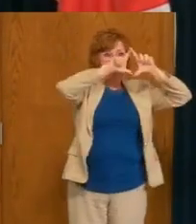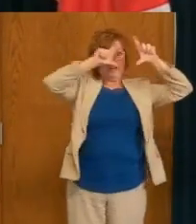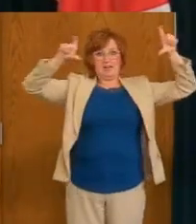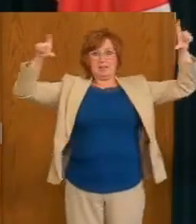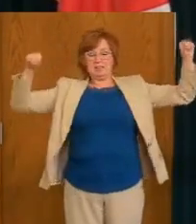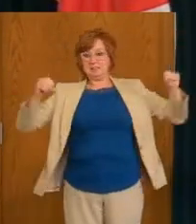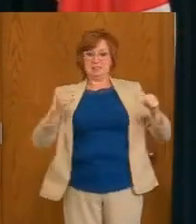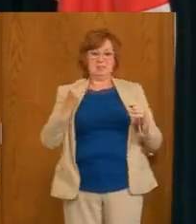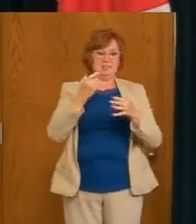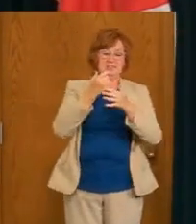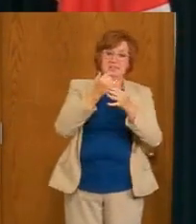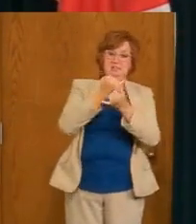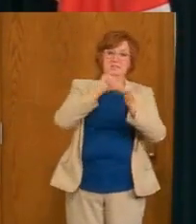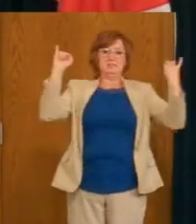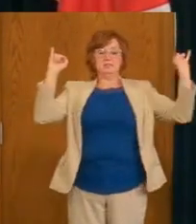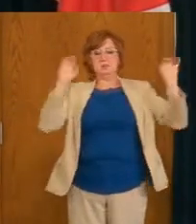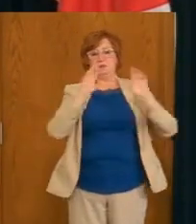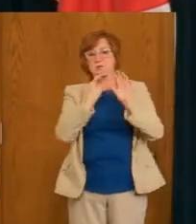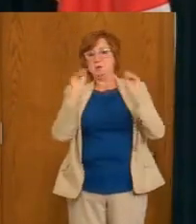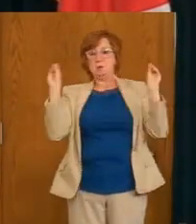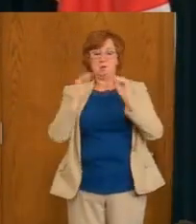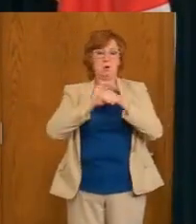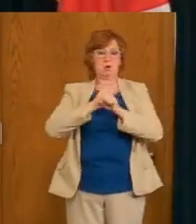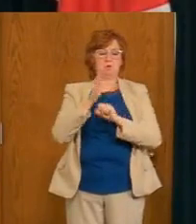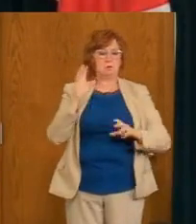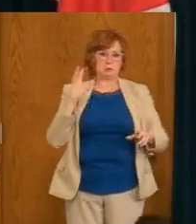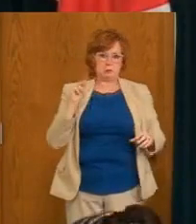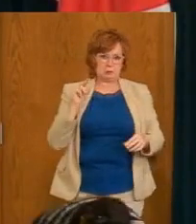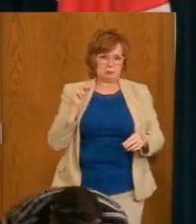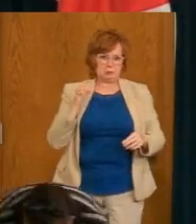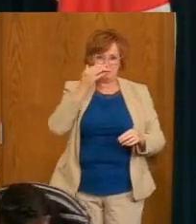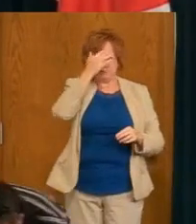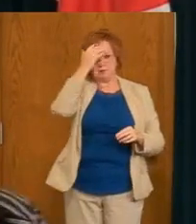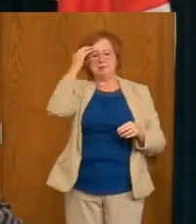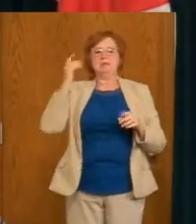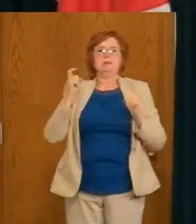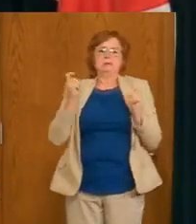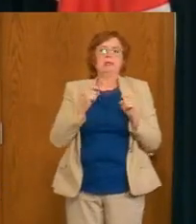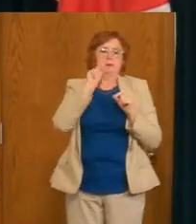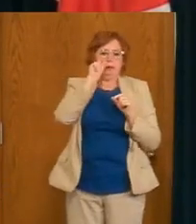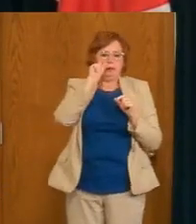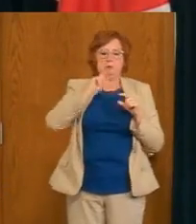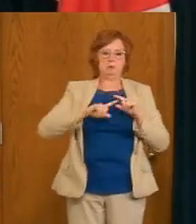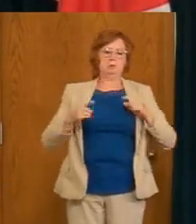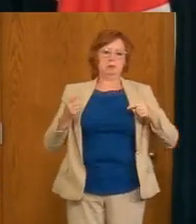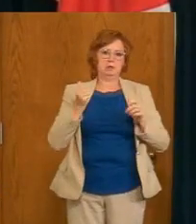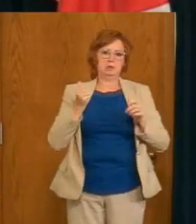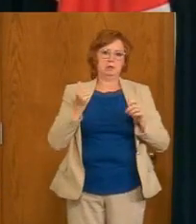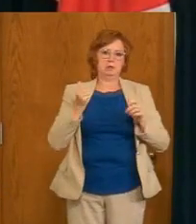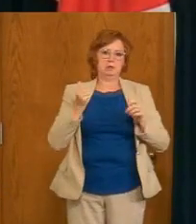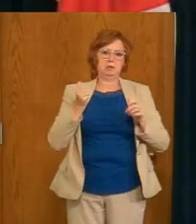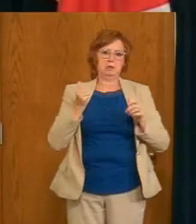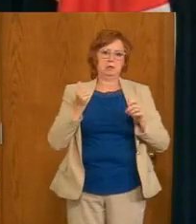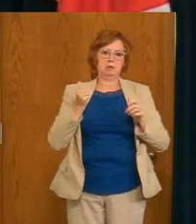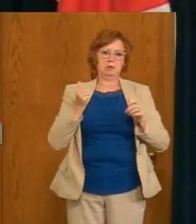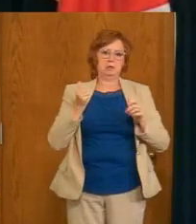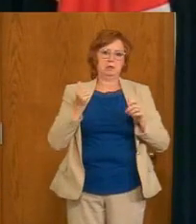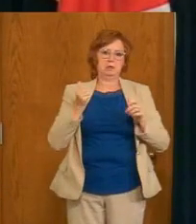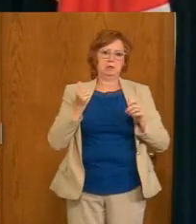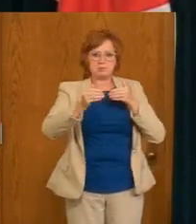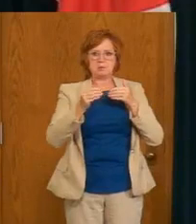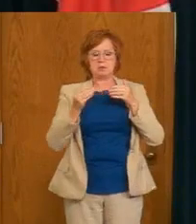cases, and we will have vaccinated, yes, many thousands more people than what we have today. This fight against COVID does need to